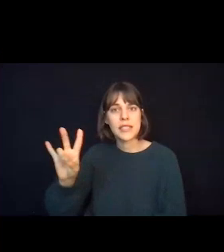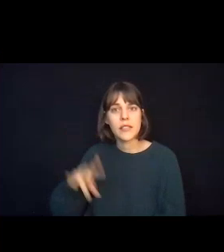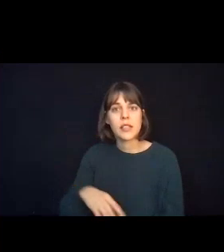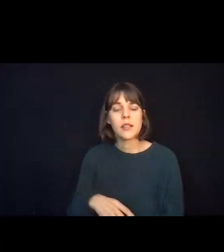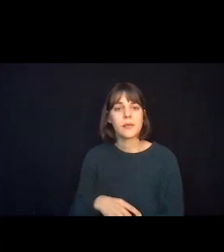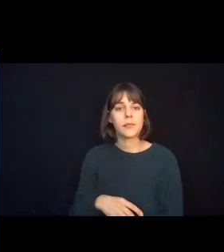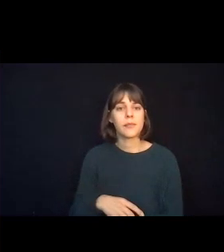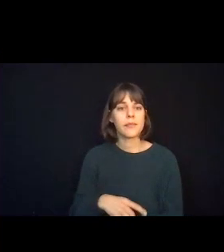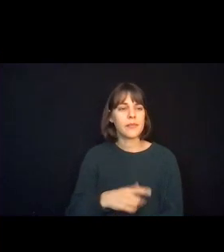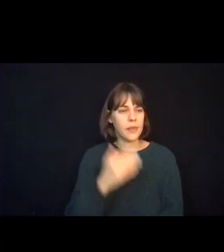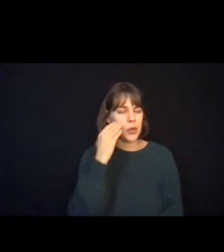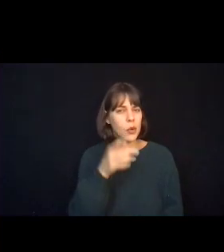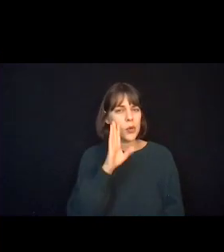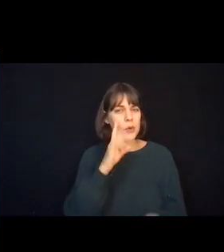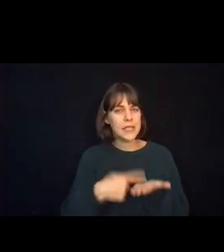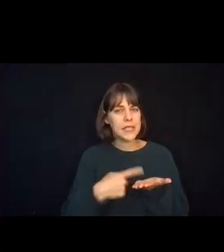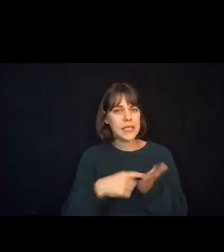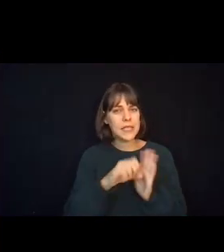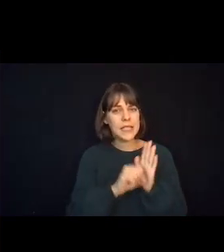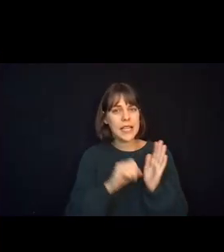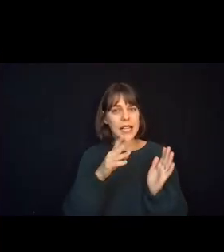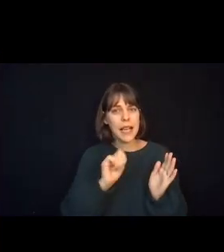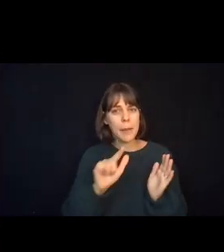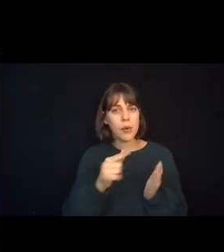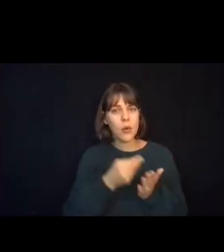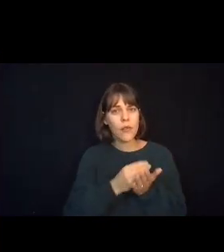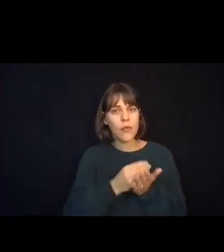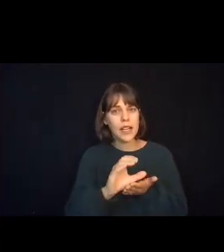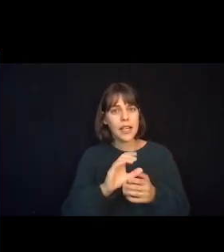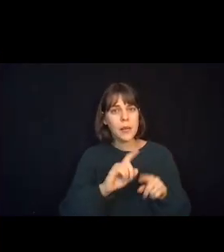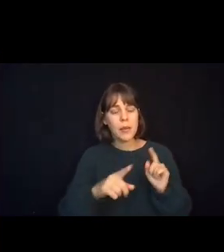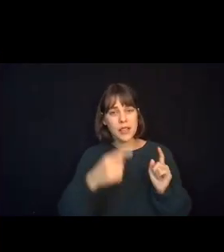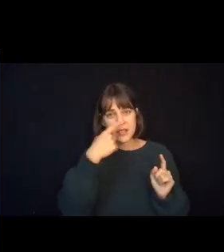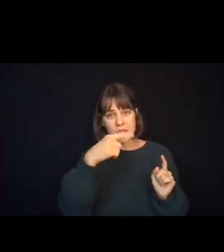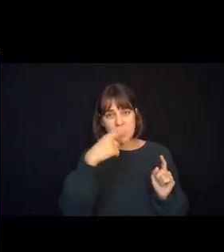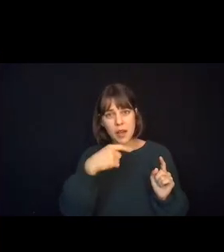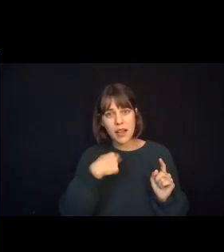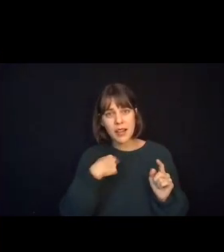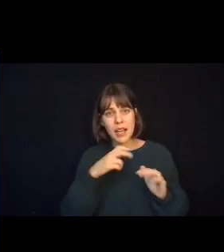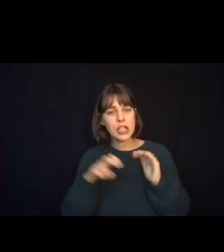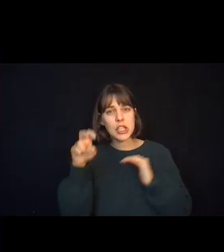know you're going to talk about the state capital funding, but can I jump the gun and ask you